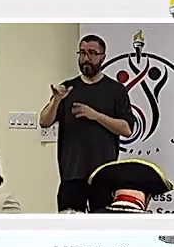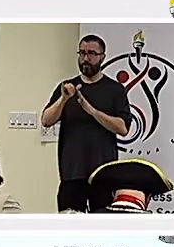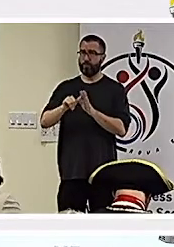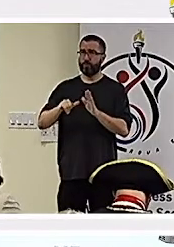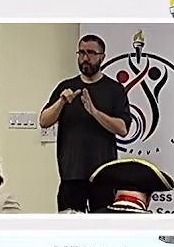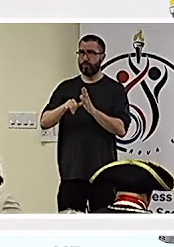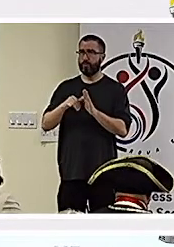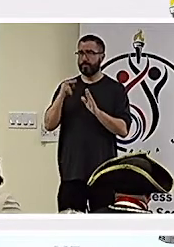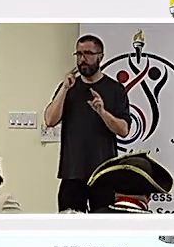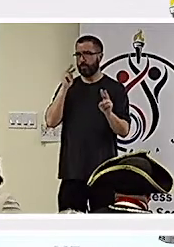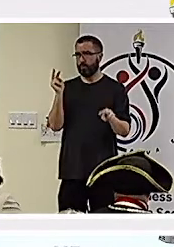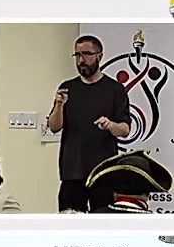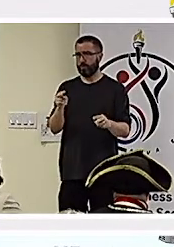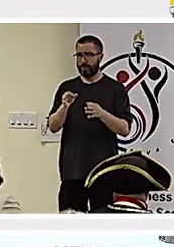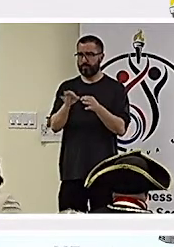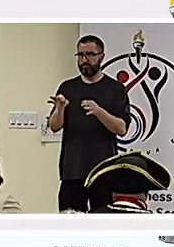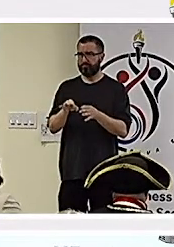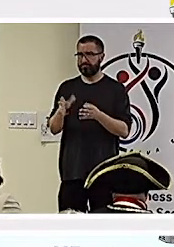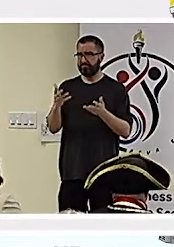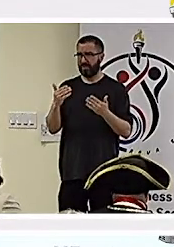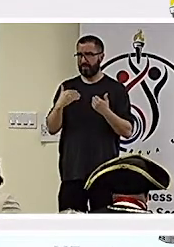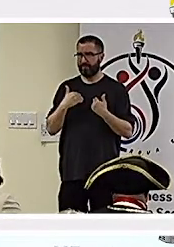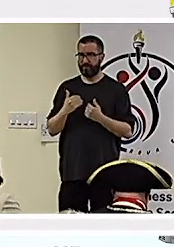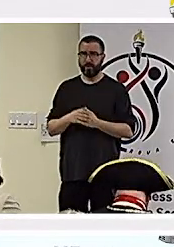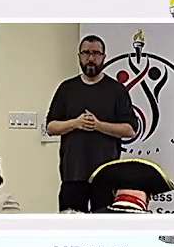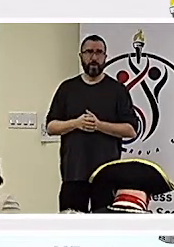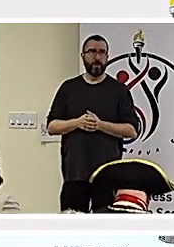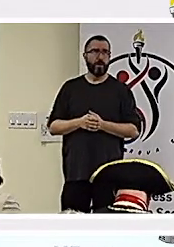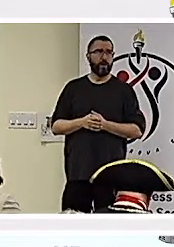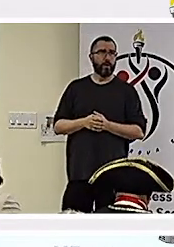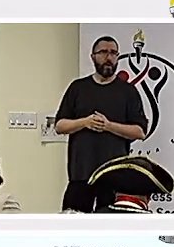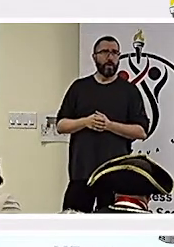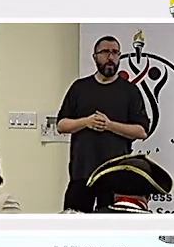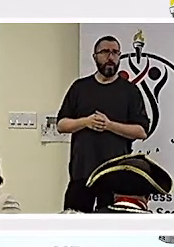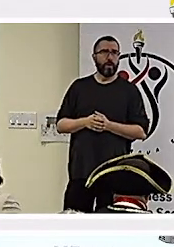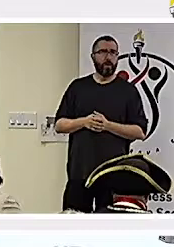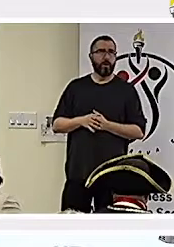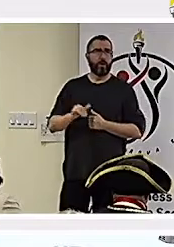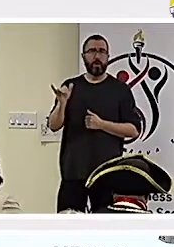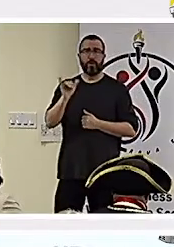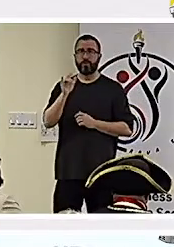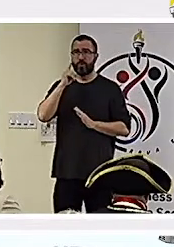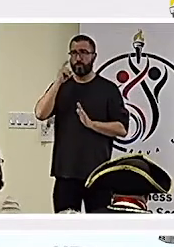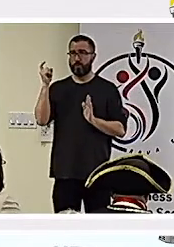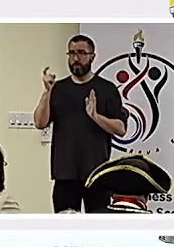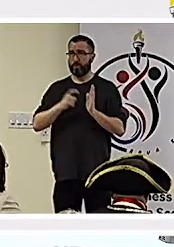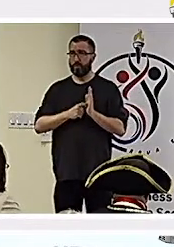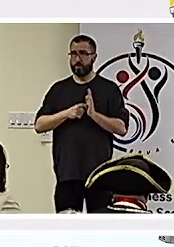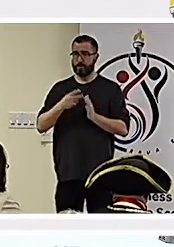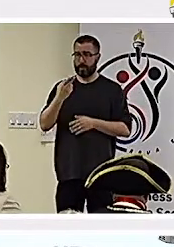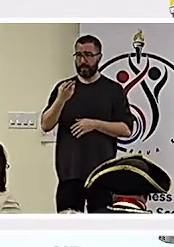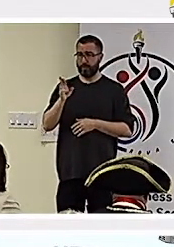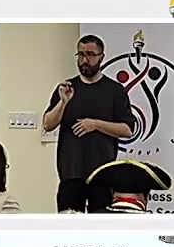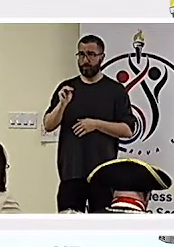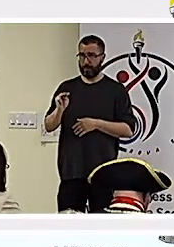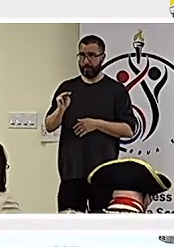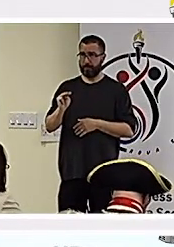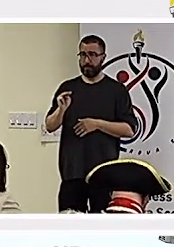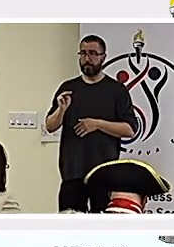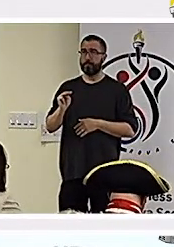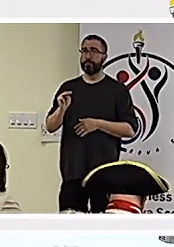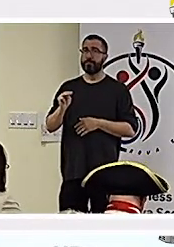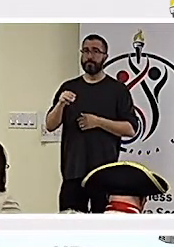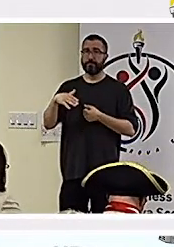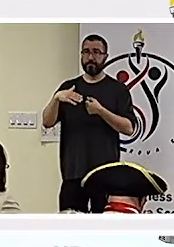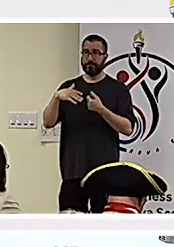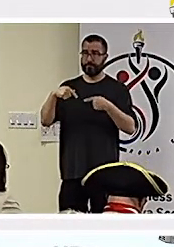pick it up. I'd also like to acknowledge HRM as the capital of Halifax has been